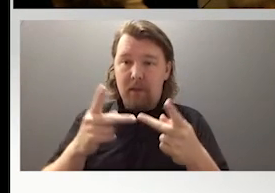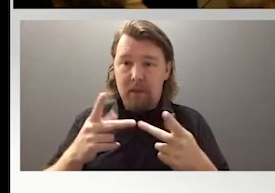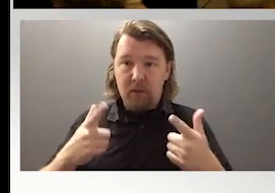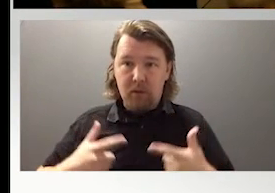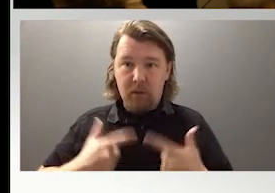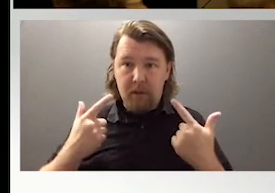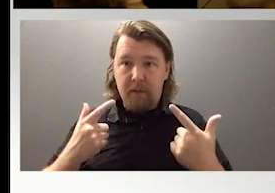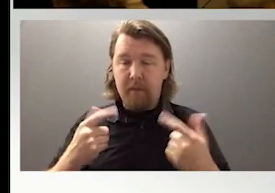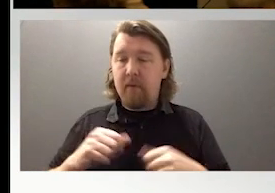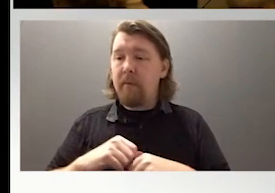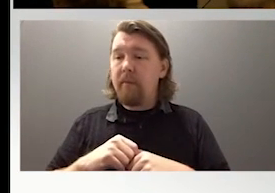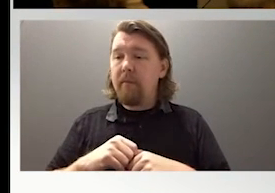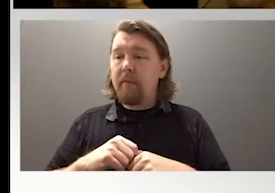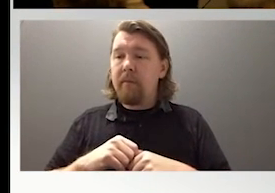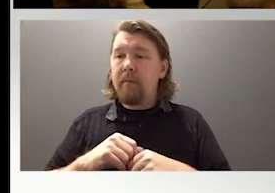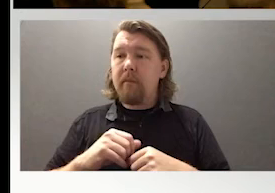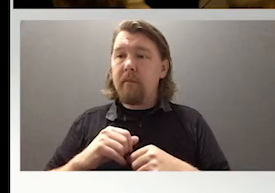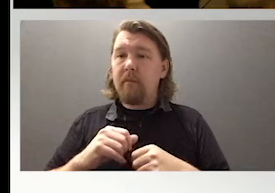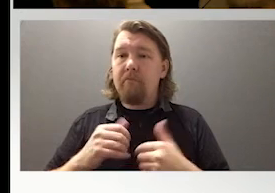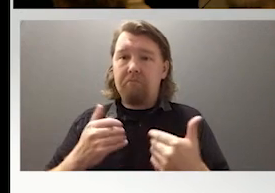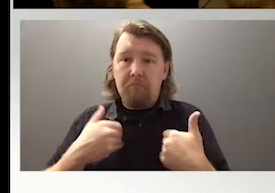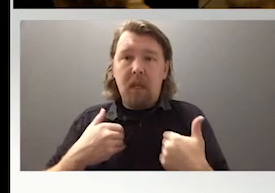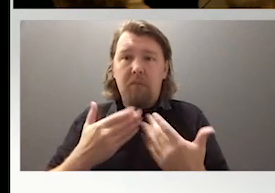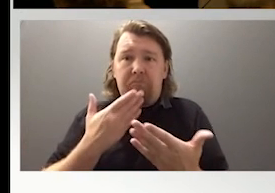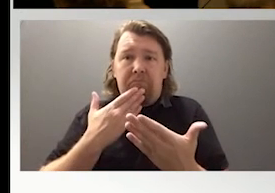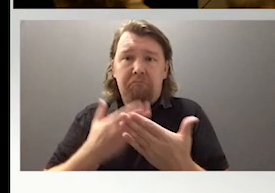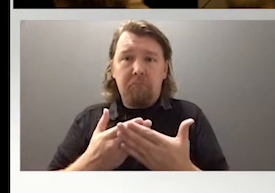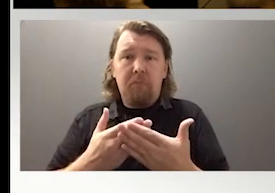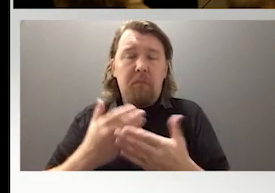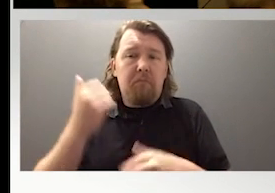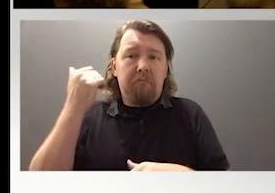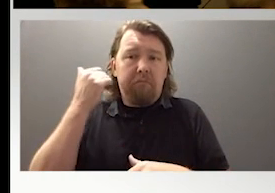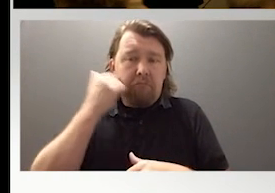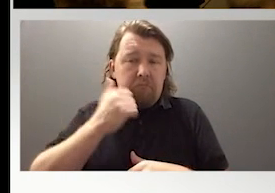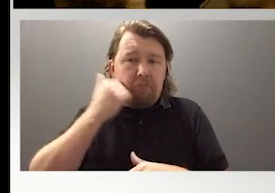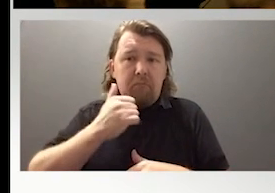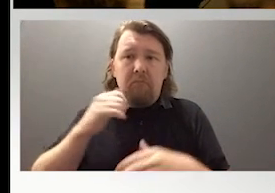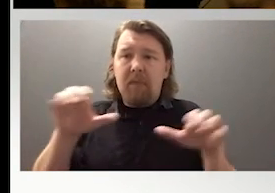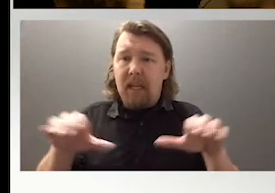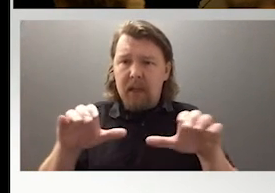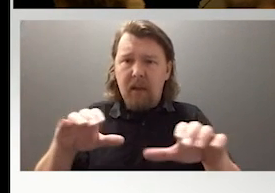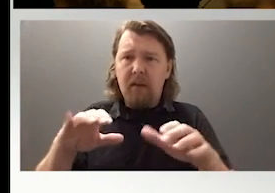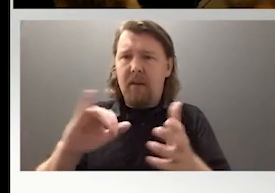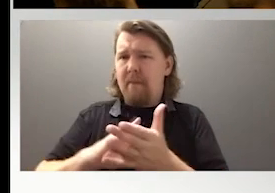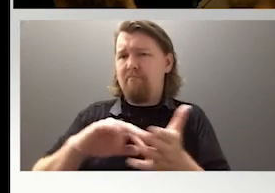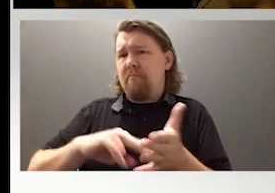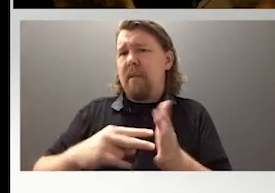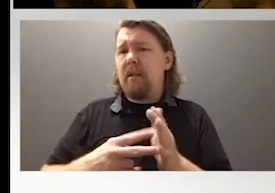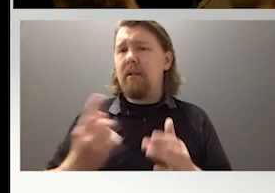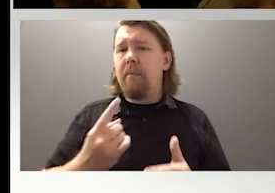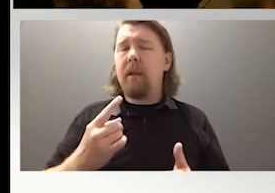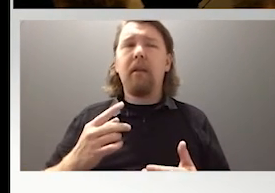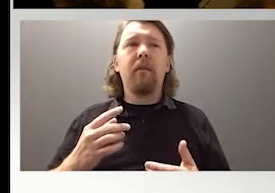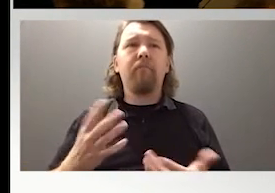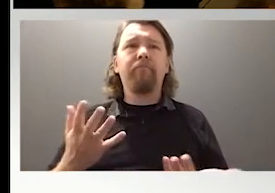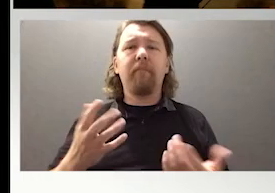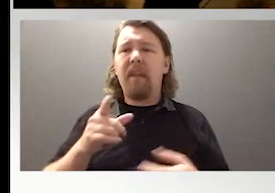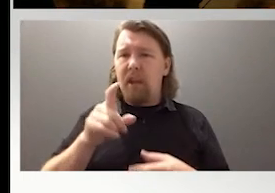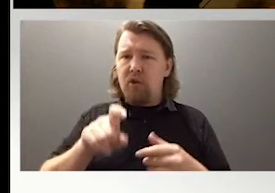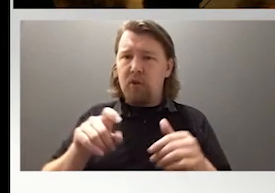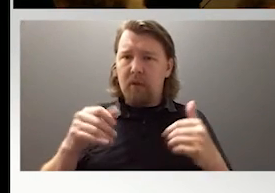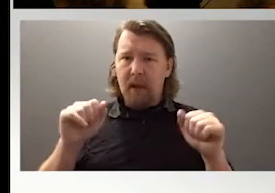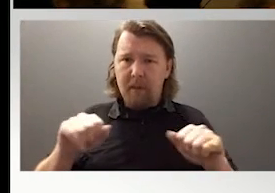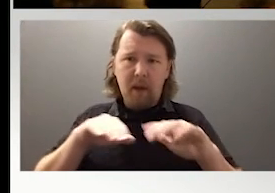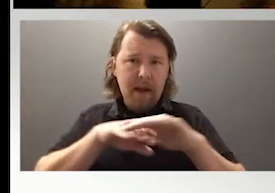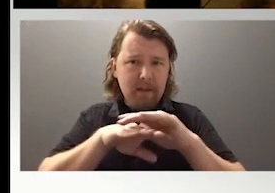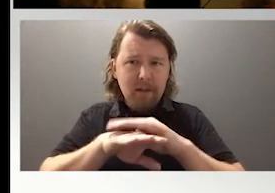to live, to have a meaningful day activity, meaning they should be able to